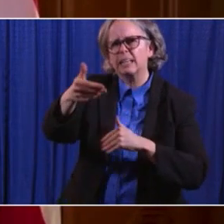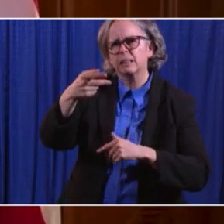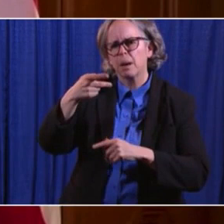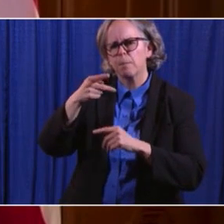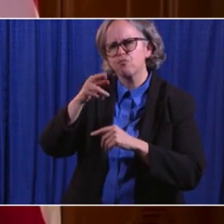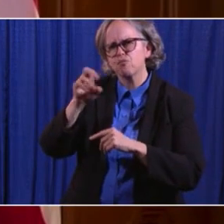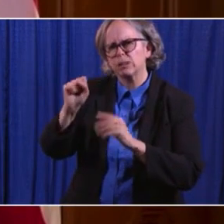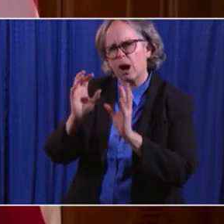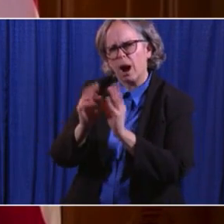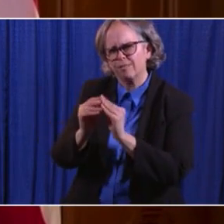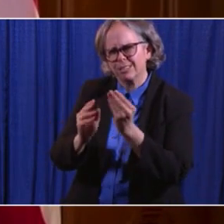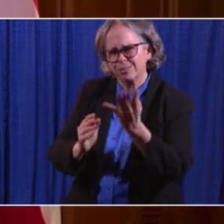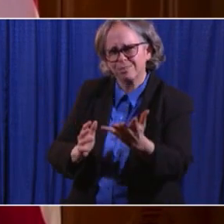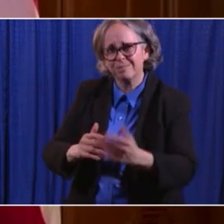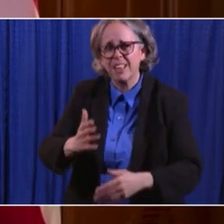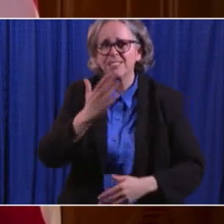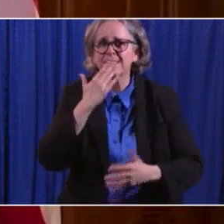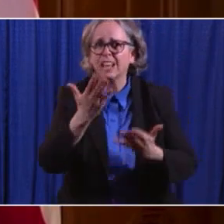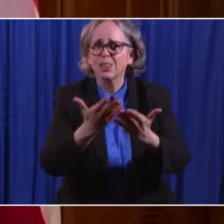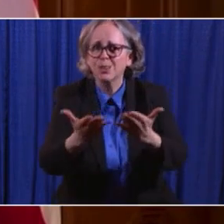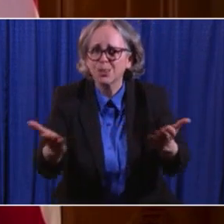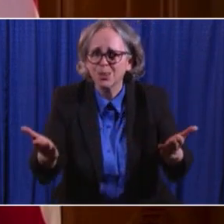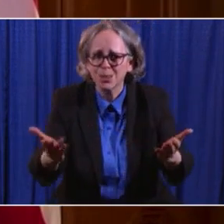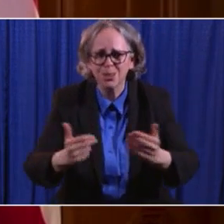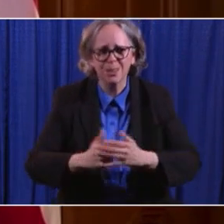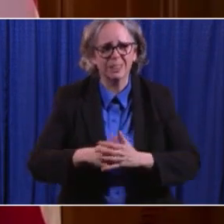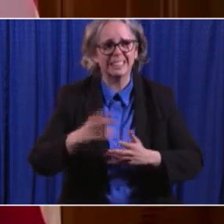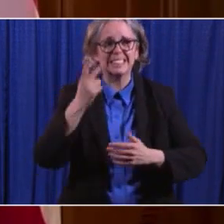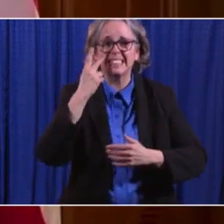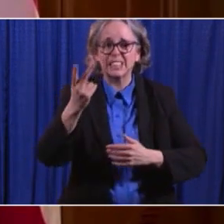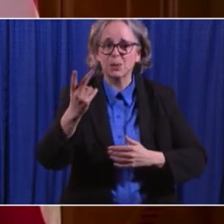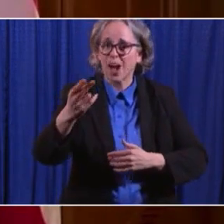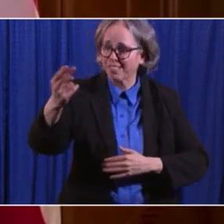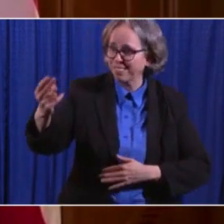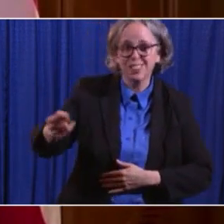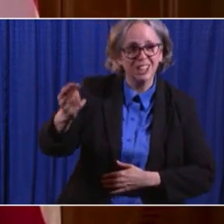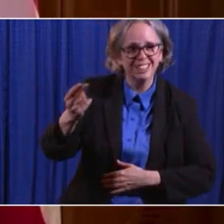Thank you all. Look forward to seeing you back on Thursday. Thank you very much.